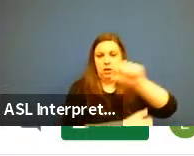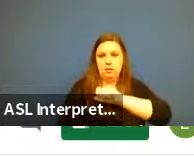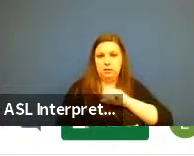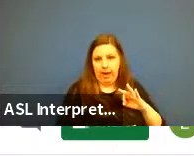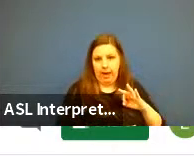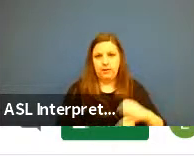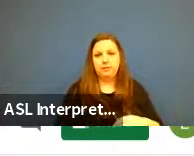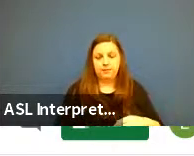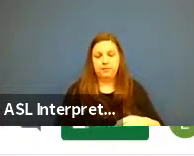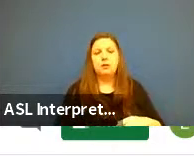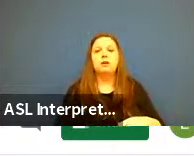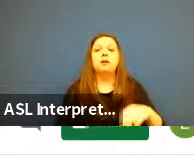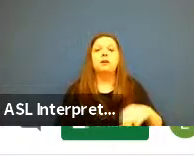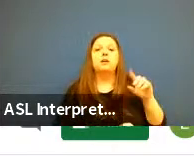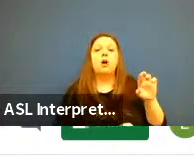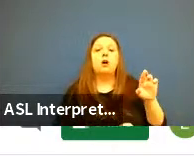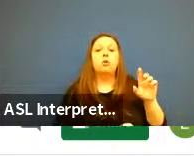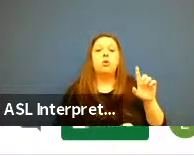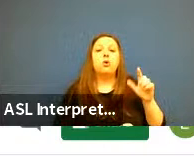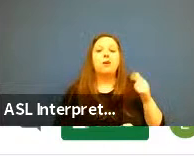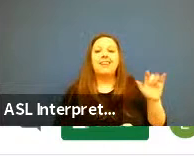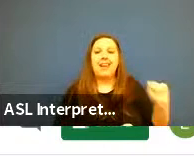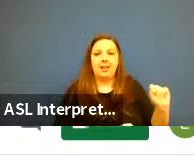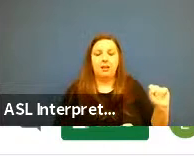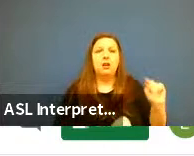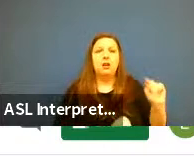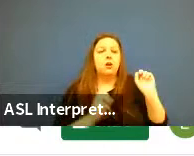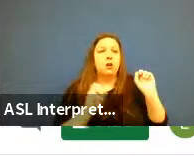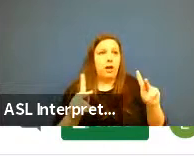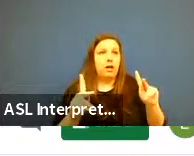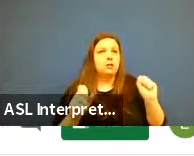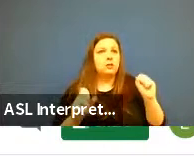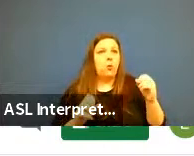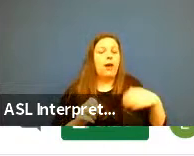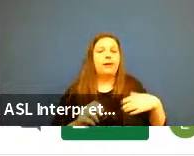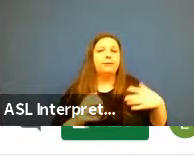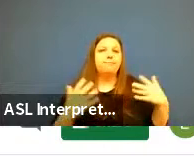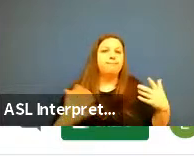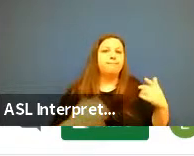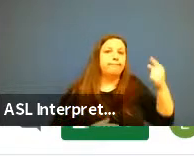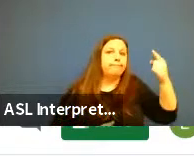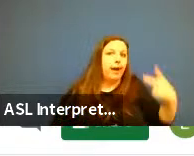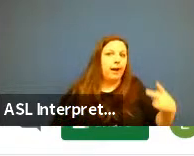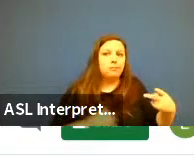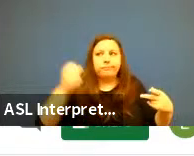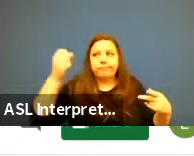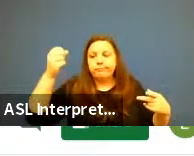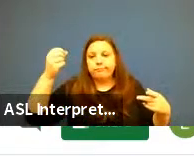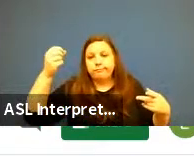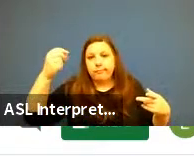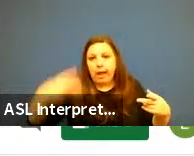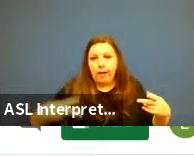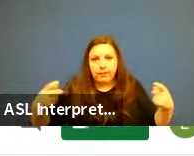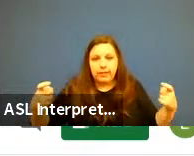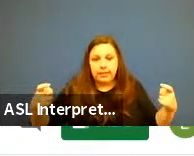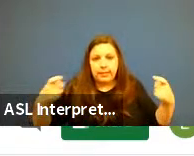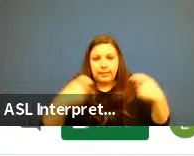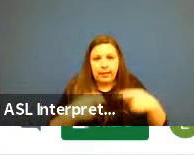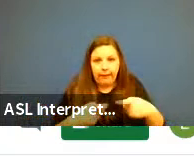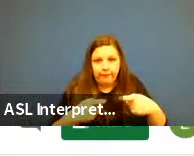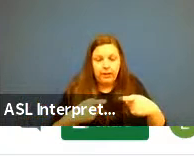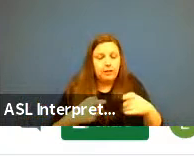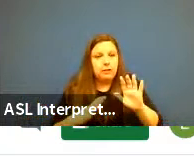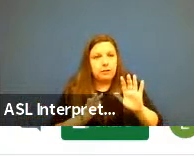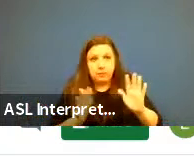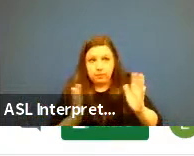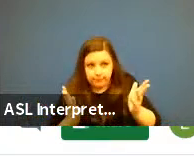a compromise be not necessarily restricting who can come to the meetings, but